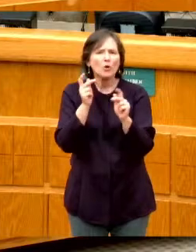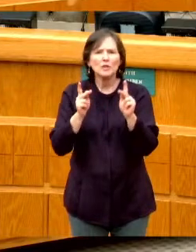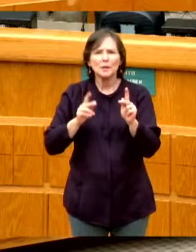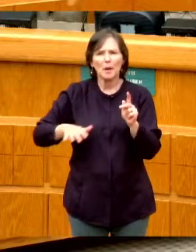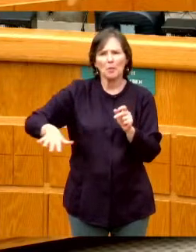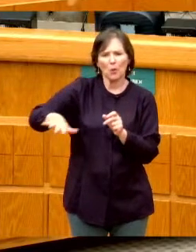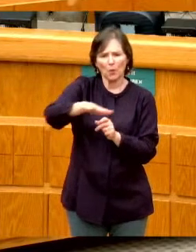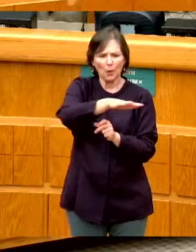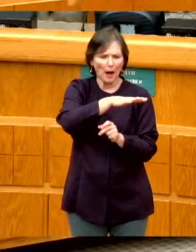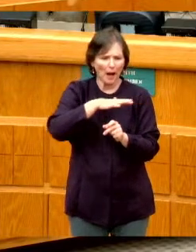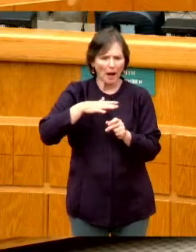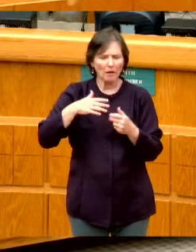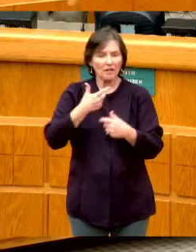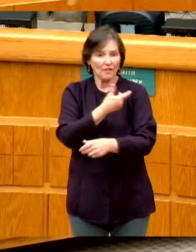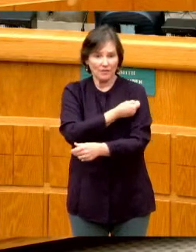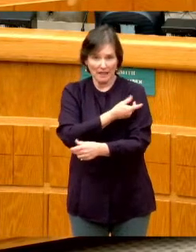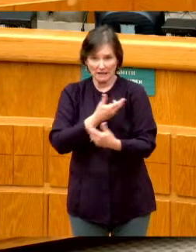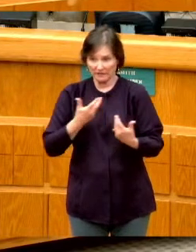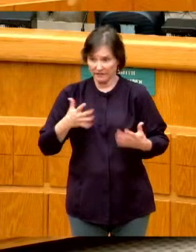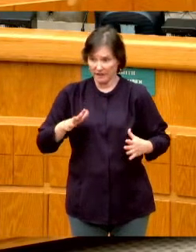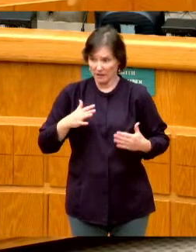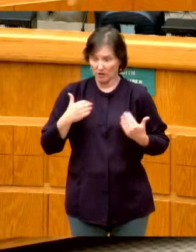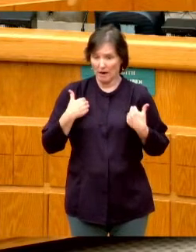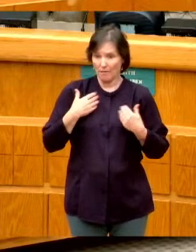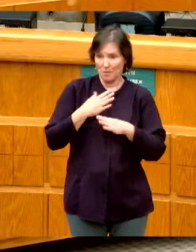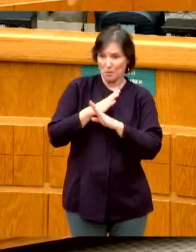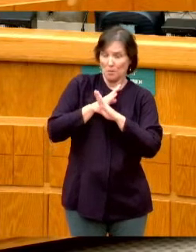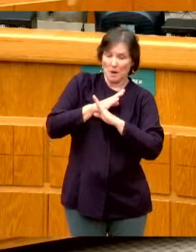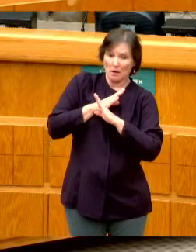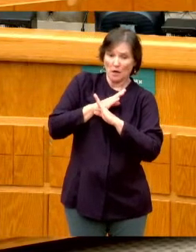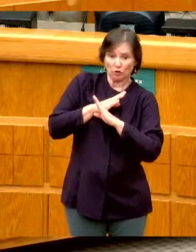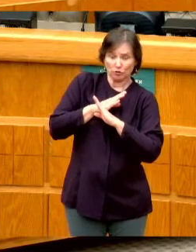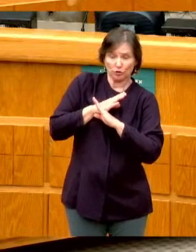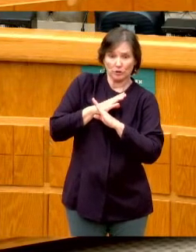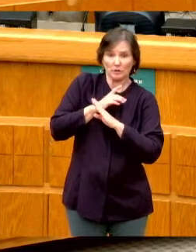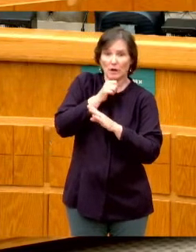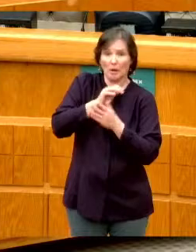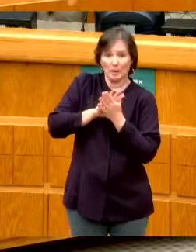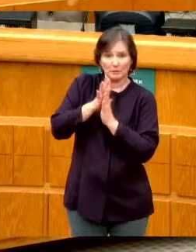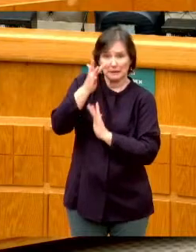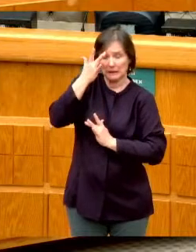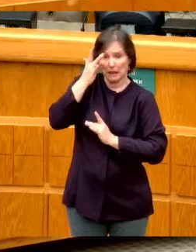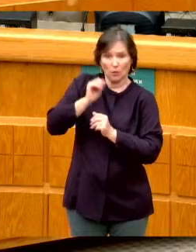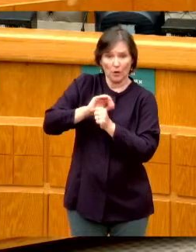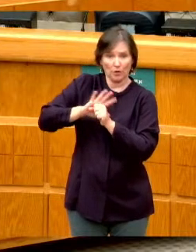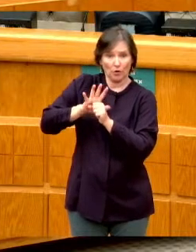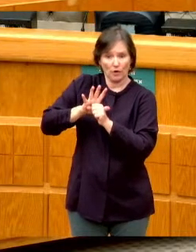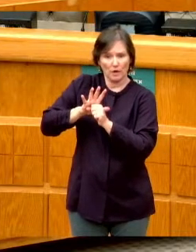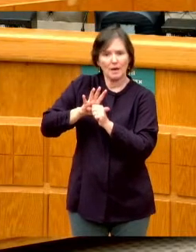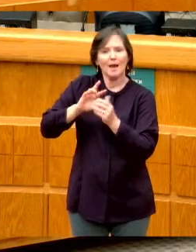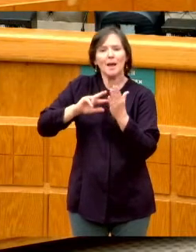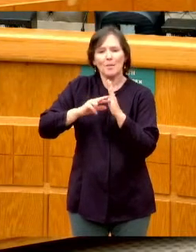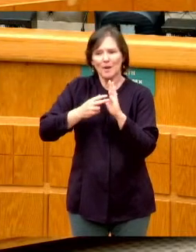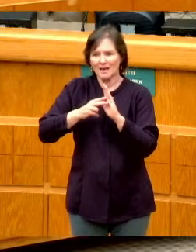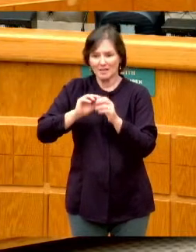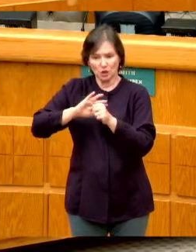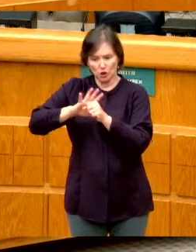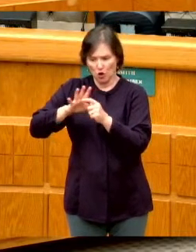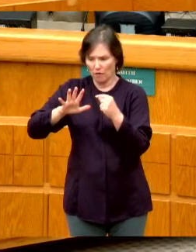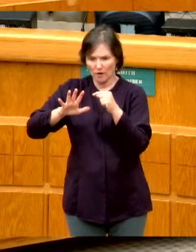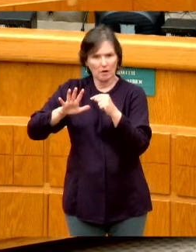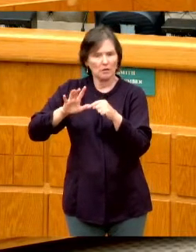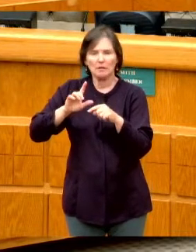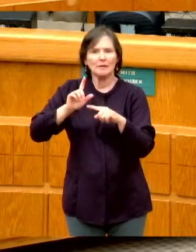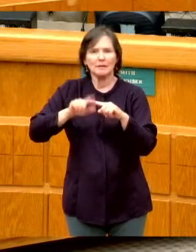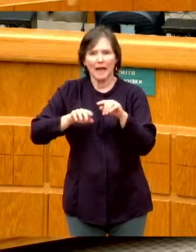else who has not been vaccinated coming in contact with a sick person drops significantly. If you have not been able to get